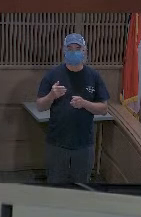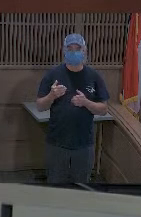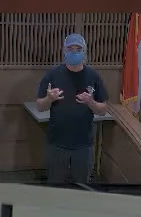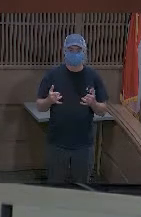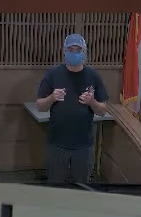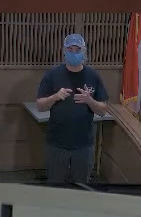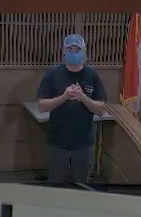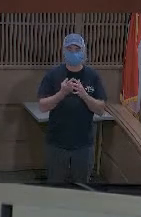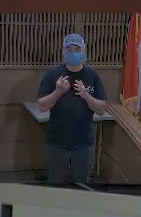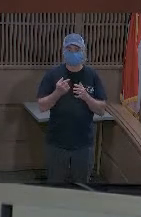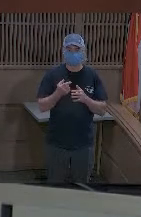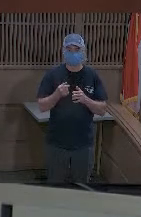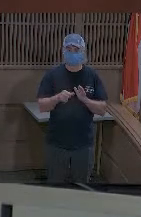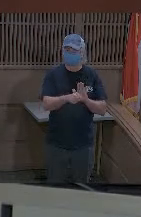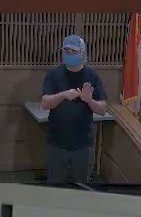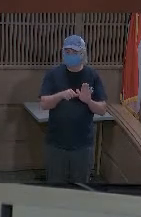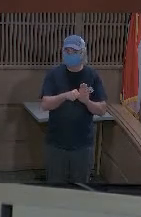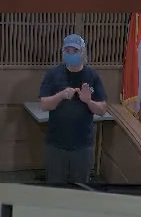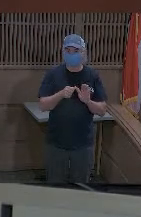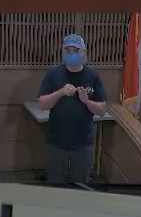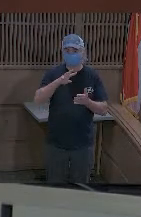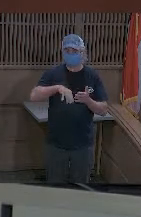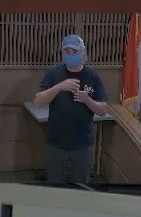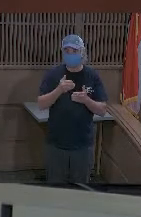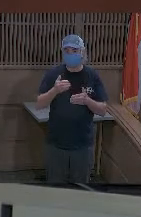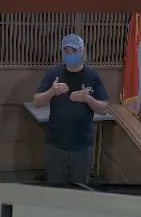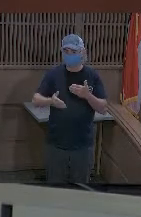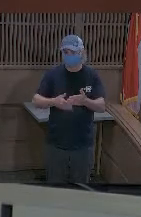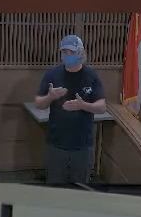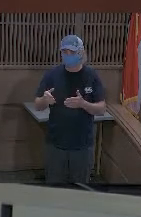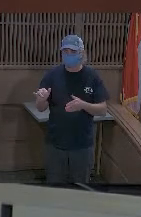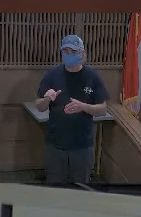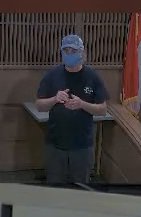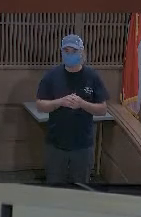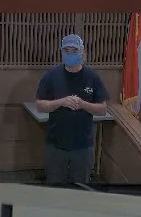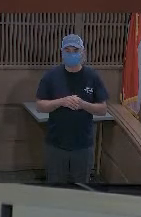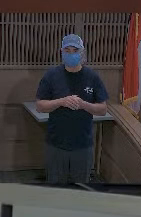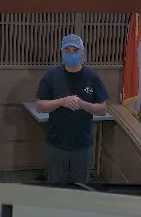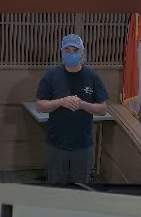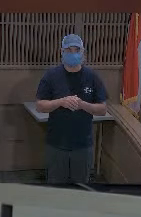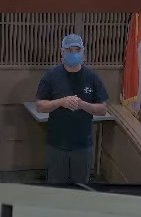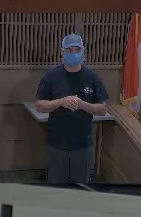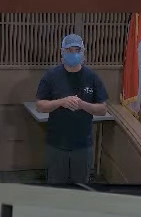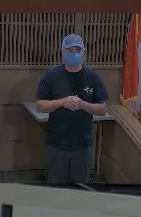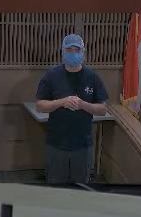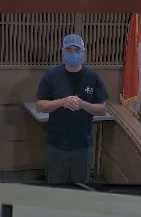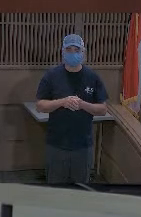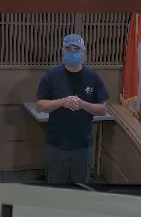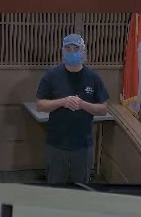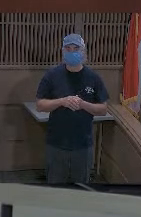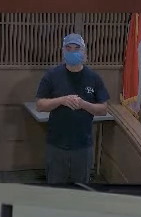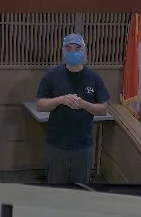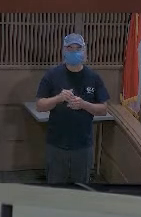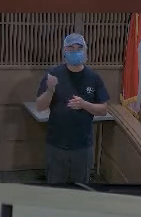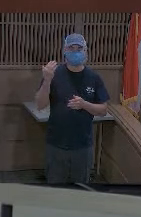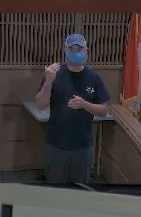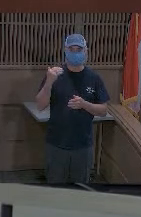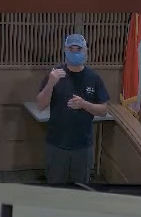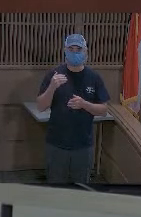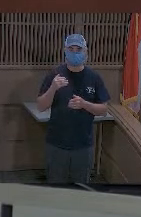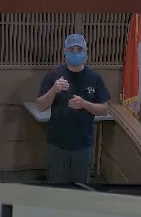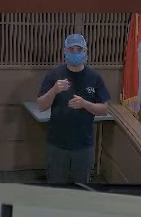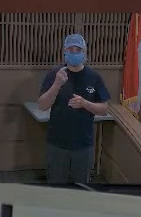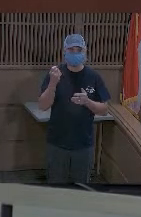order to accommodate the large number of COVID patients we were getting, we suspended all the non-urgent surgical procedures to free up bed